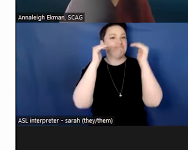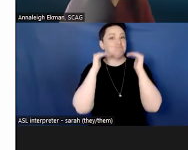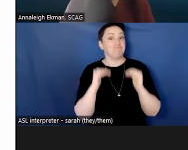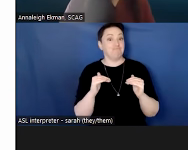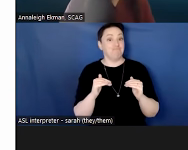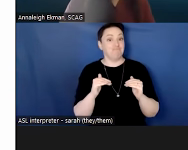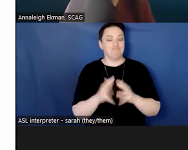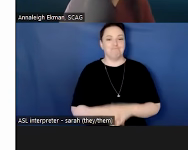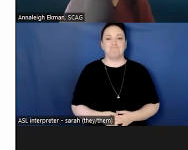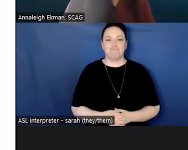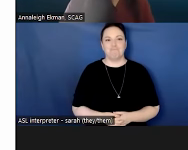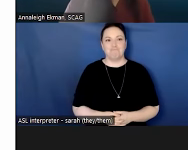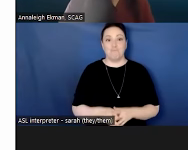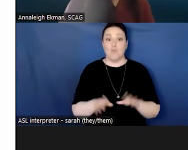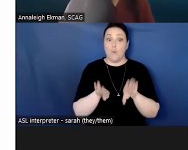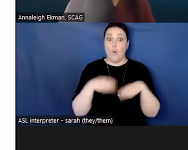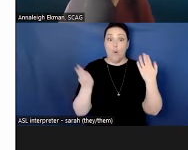please.